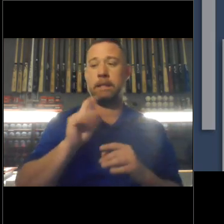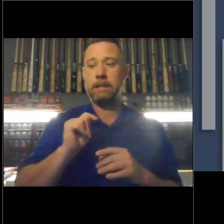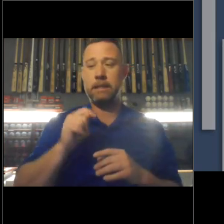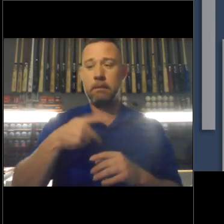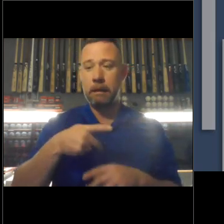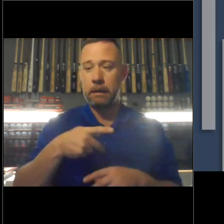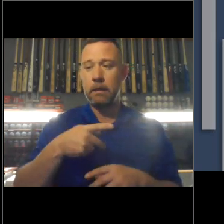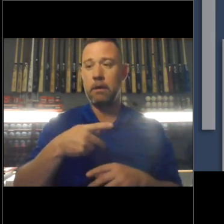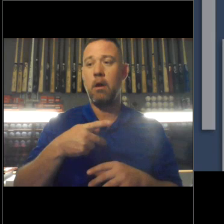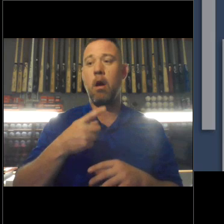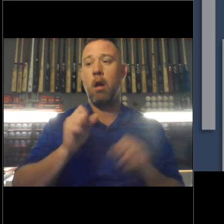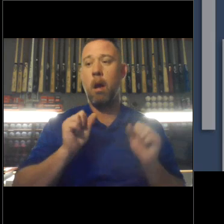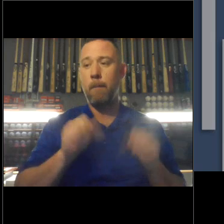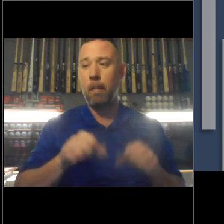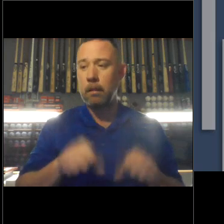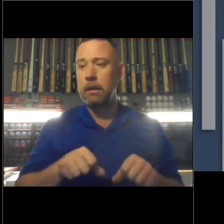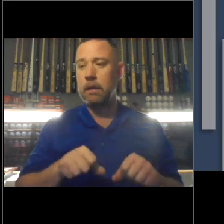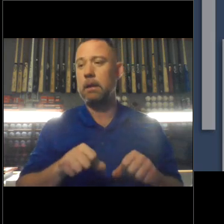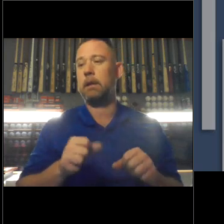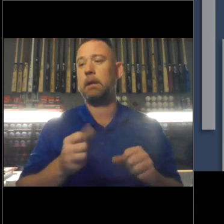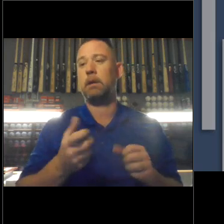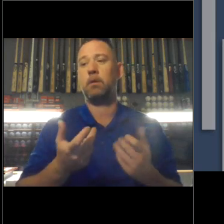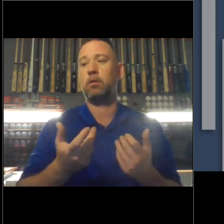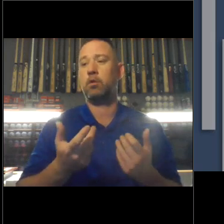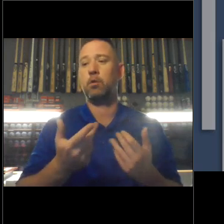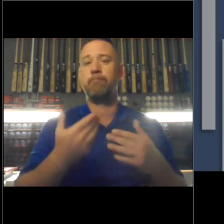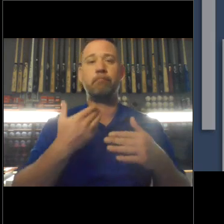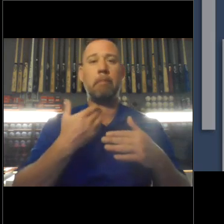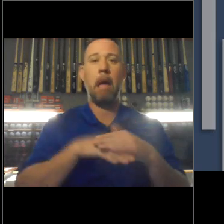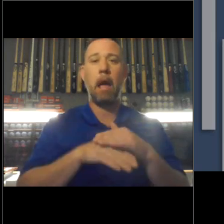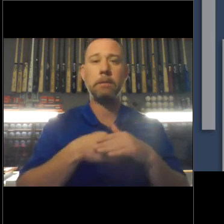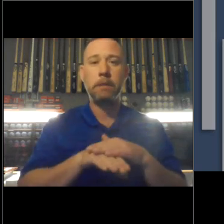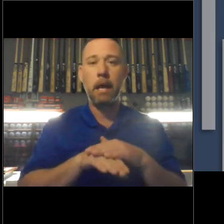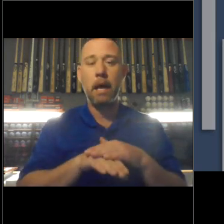and their ability to, access,